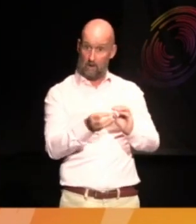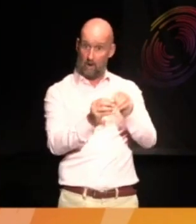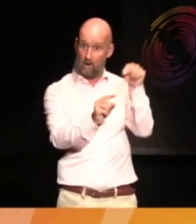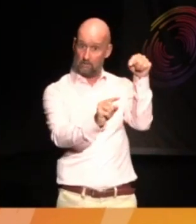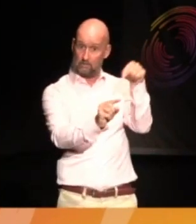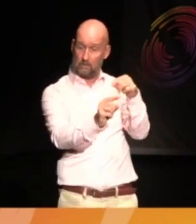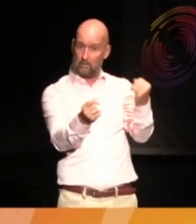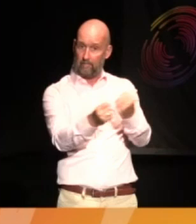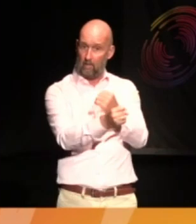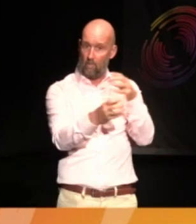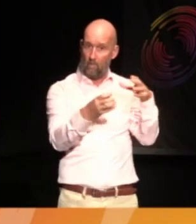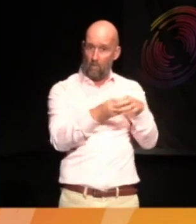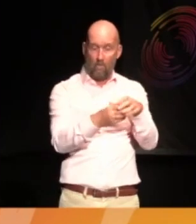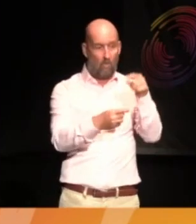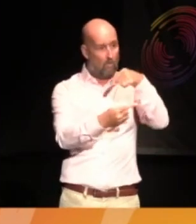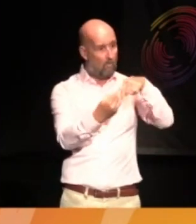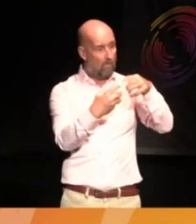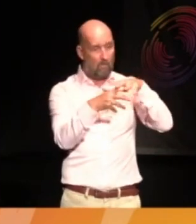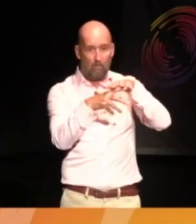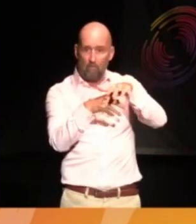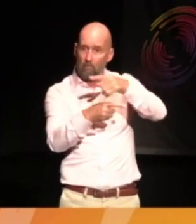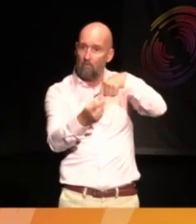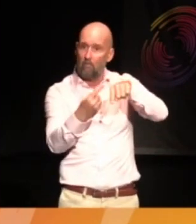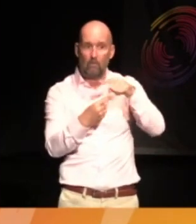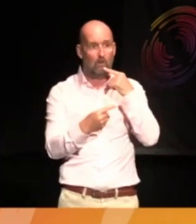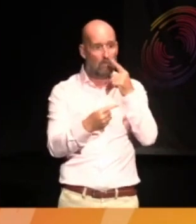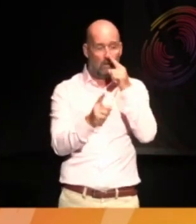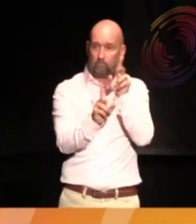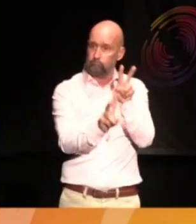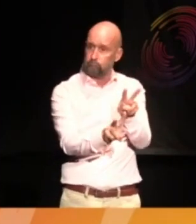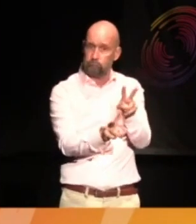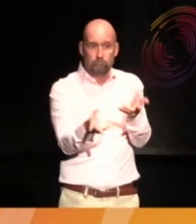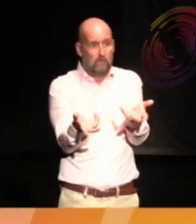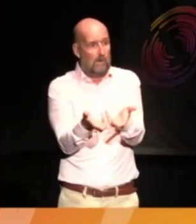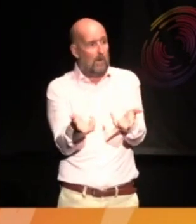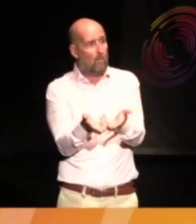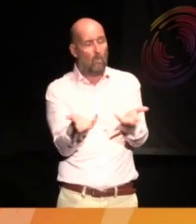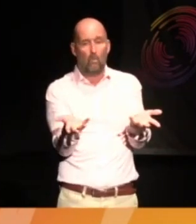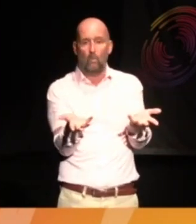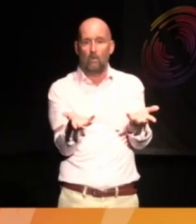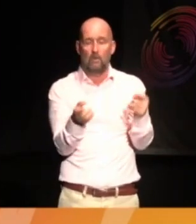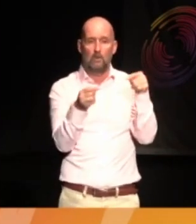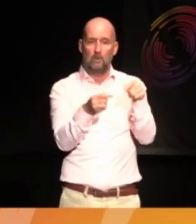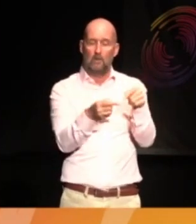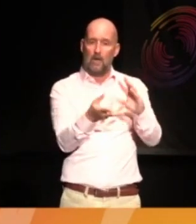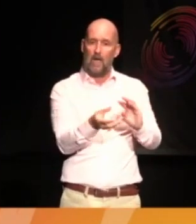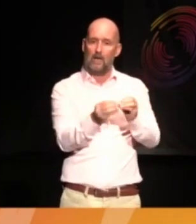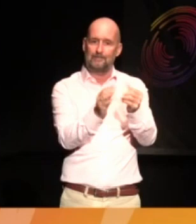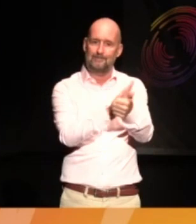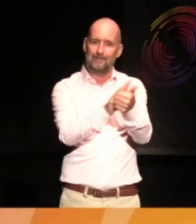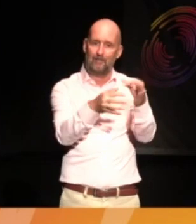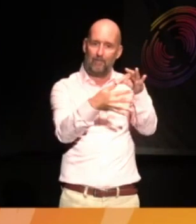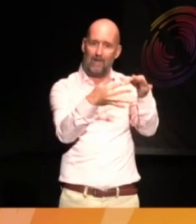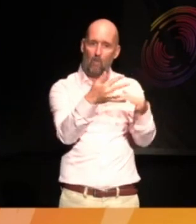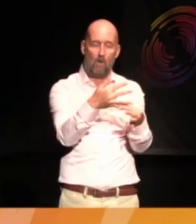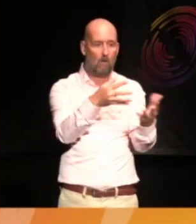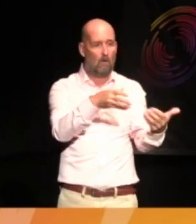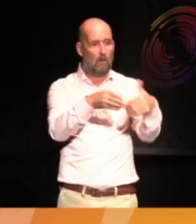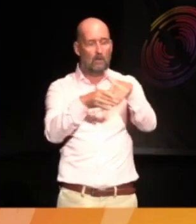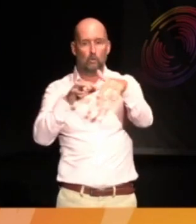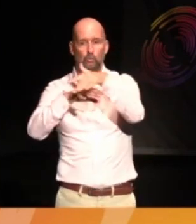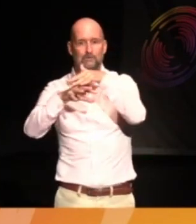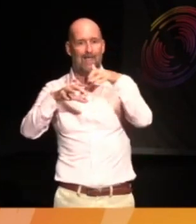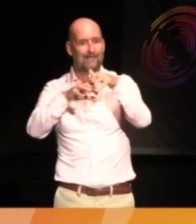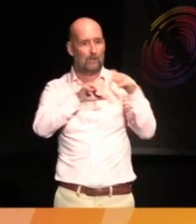to see and hear from those they might not? How do we take that artistic power into society more